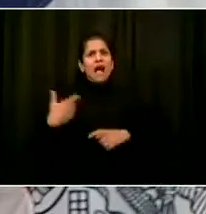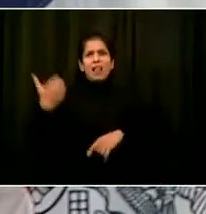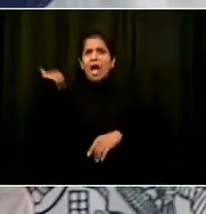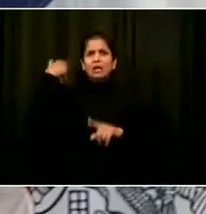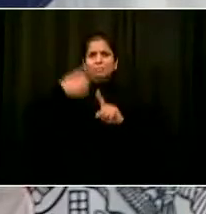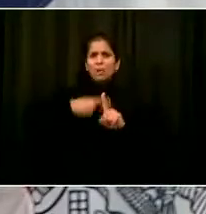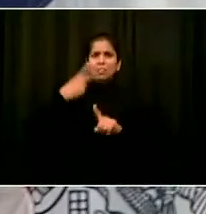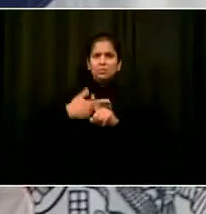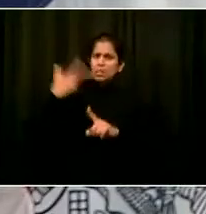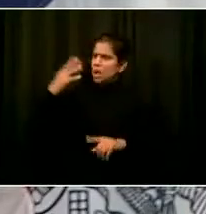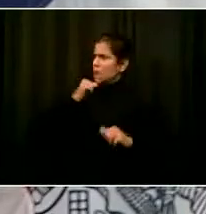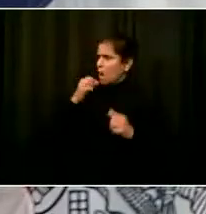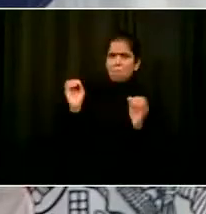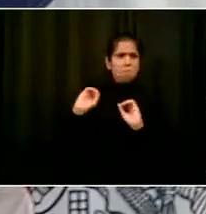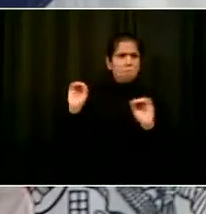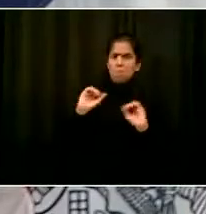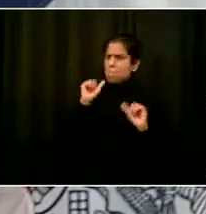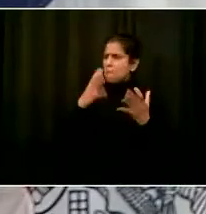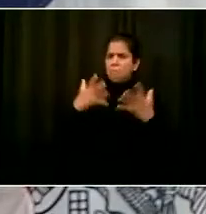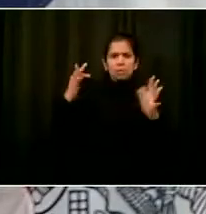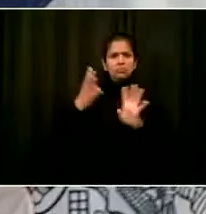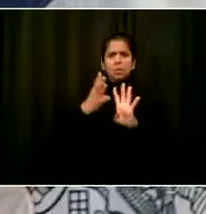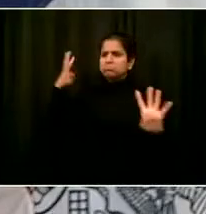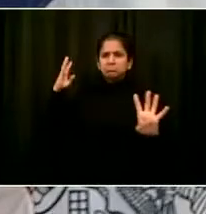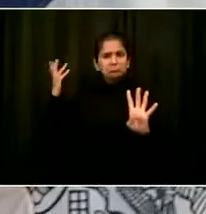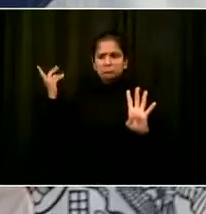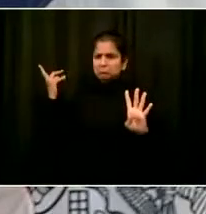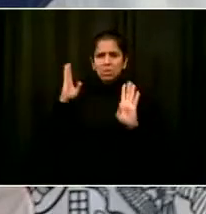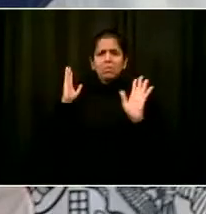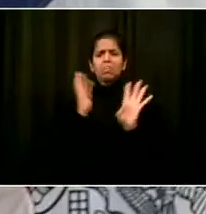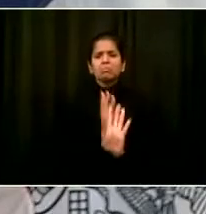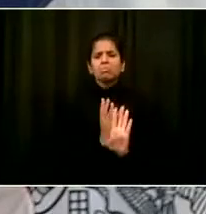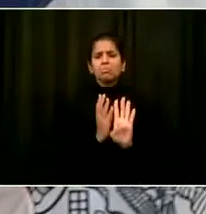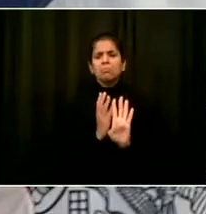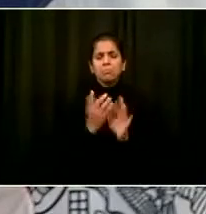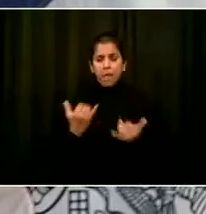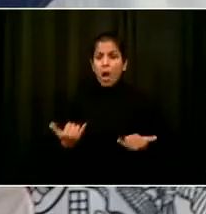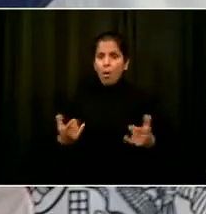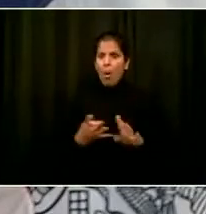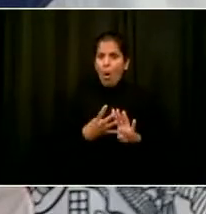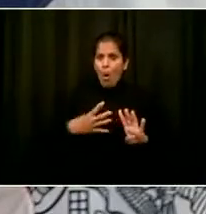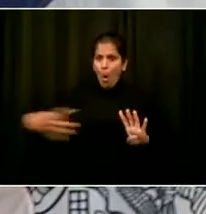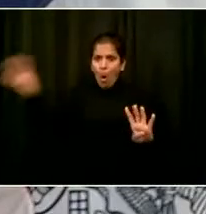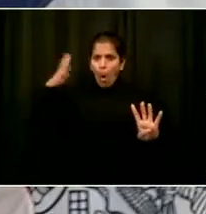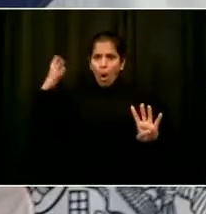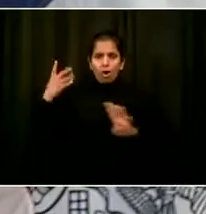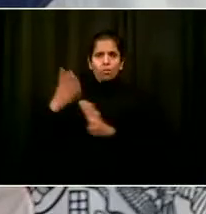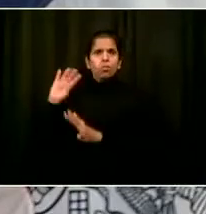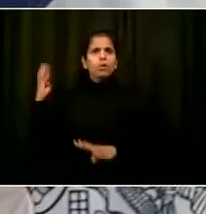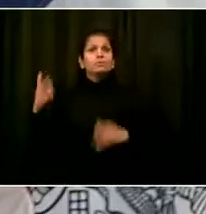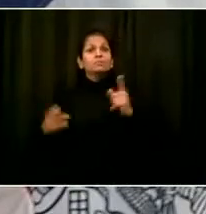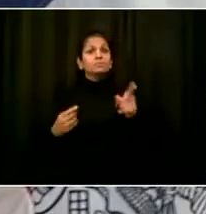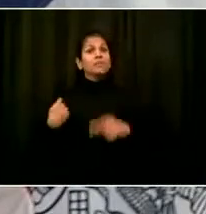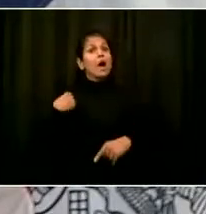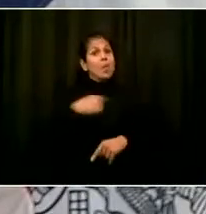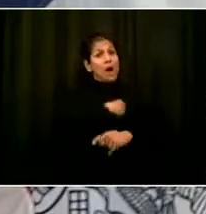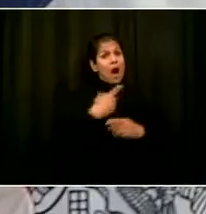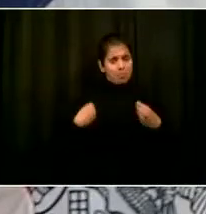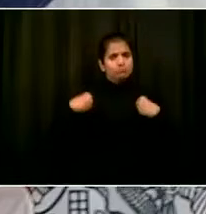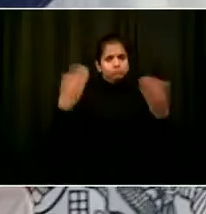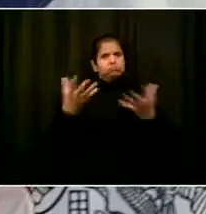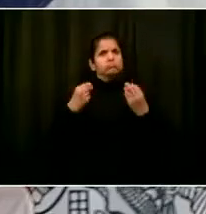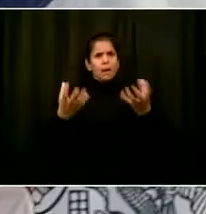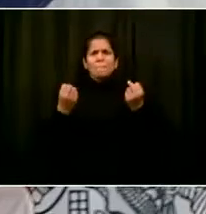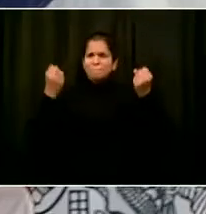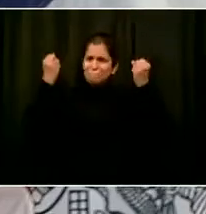maximum we can there are obviously some limits you need the test materials there's Staffing there's uh processing you know you can at any